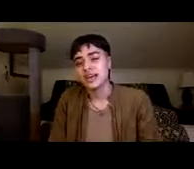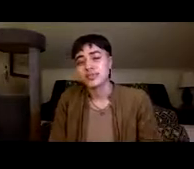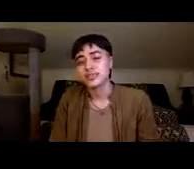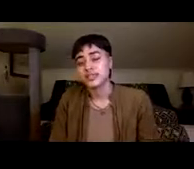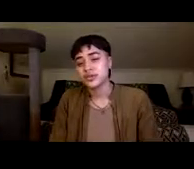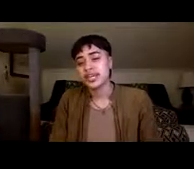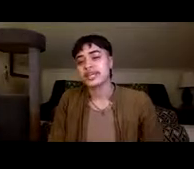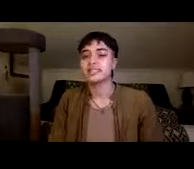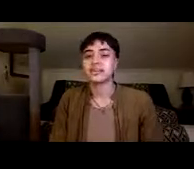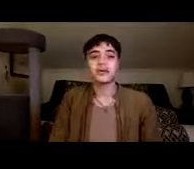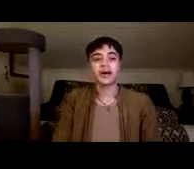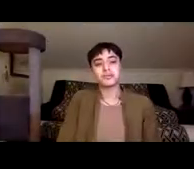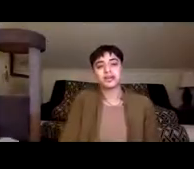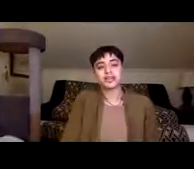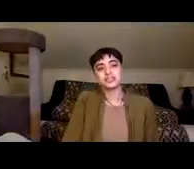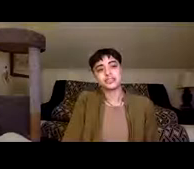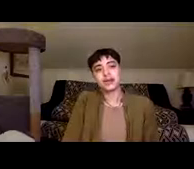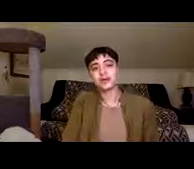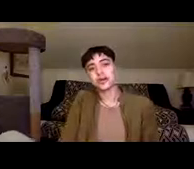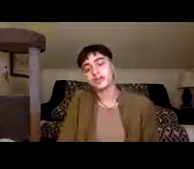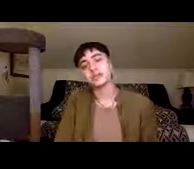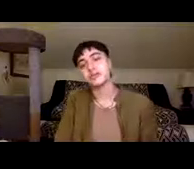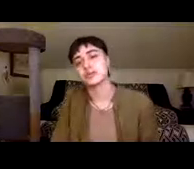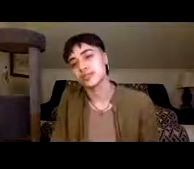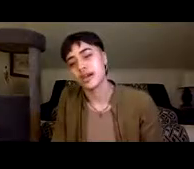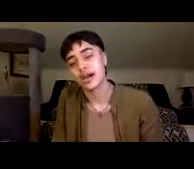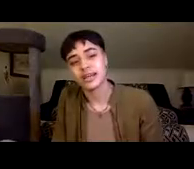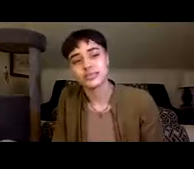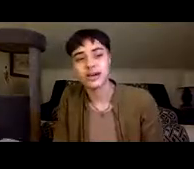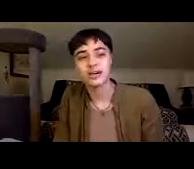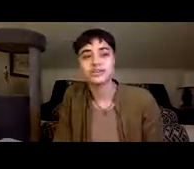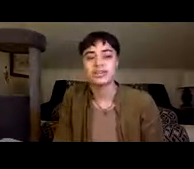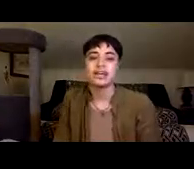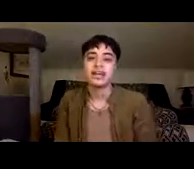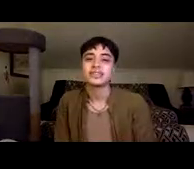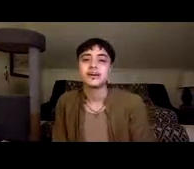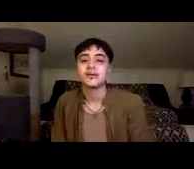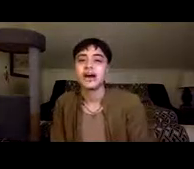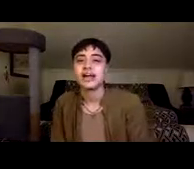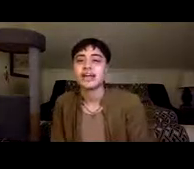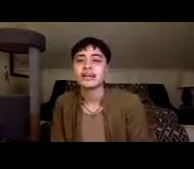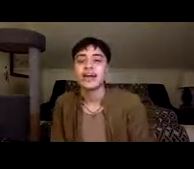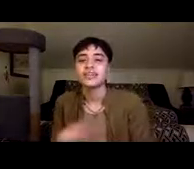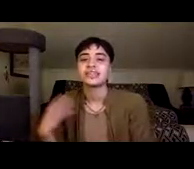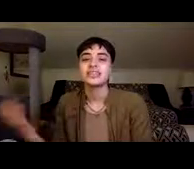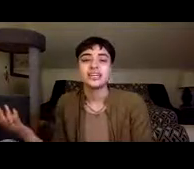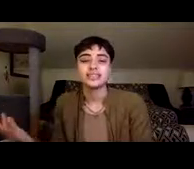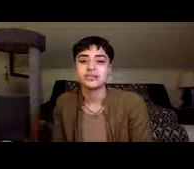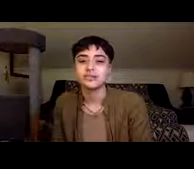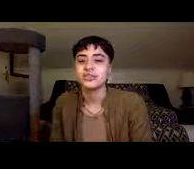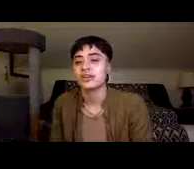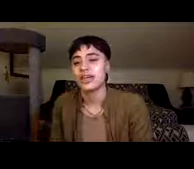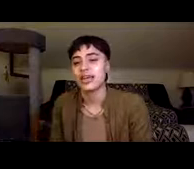I really enjoyed it. And so I wanted to help other people do that as well. And so I had the idea